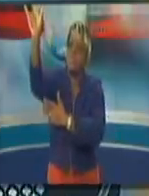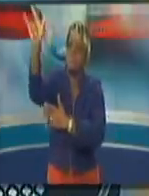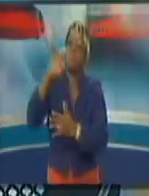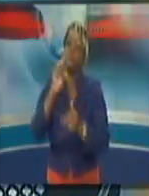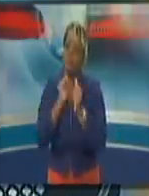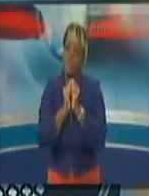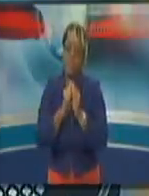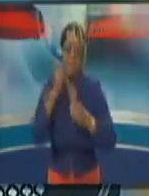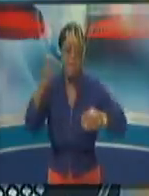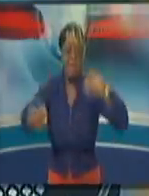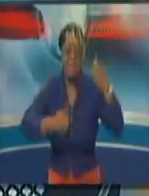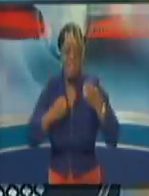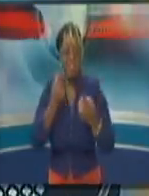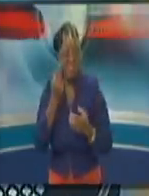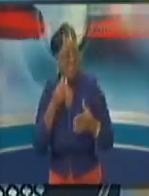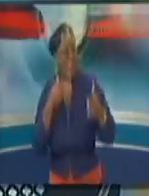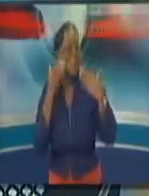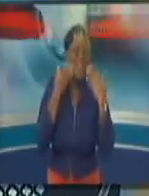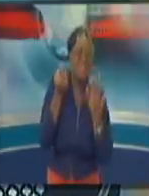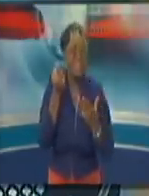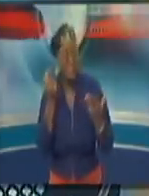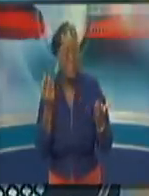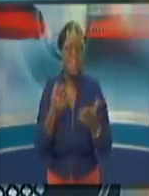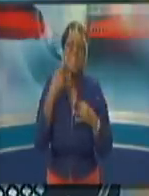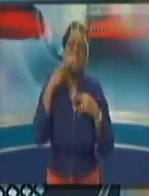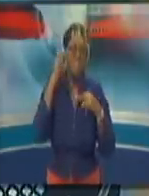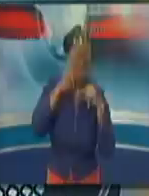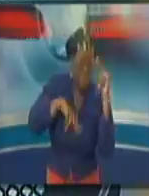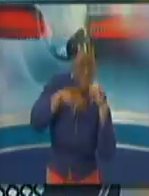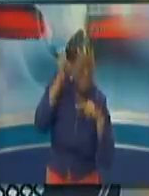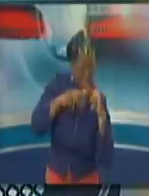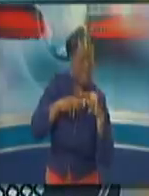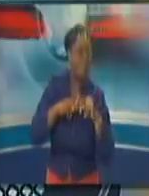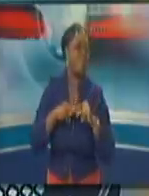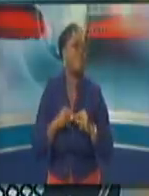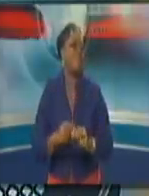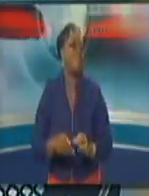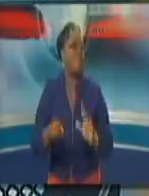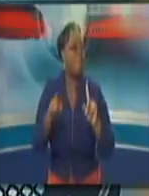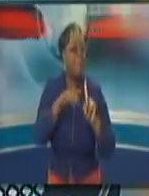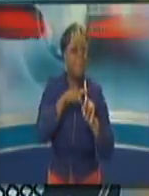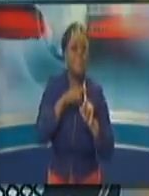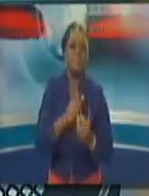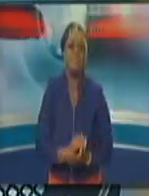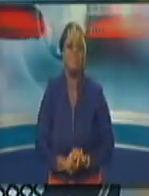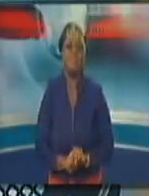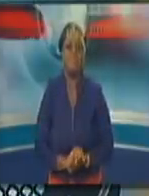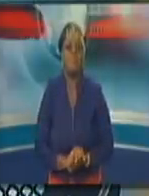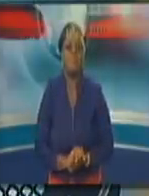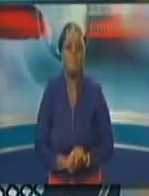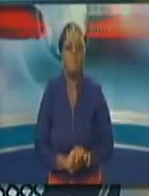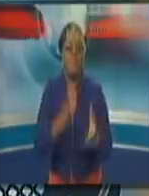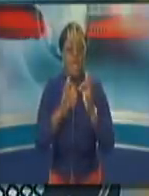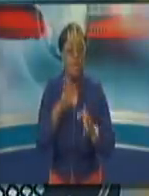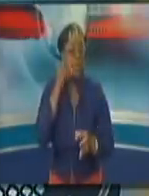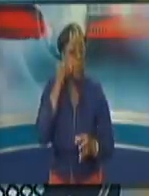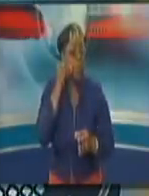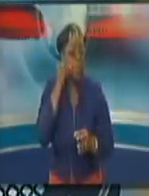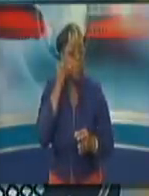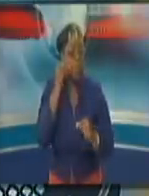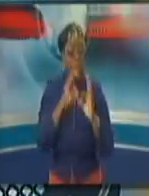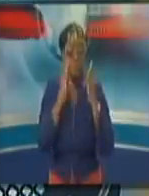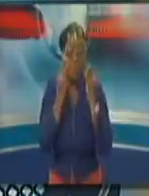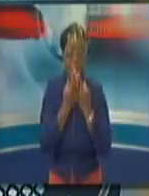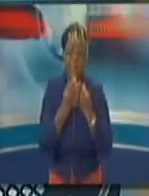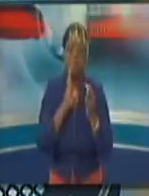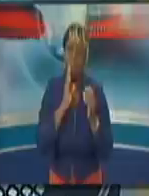know, have a laugh, share a memory, and try to be positive. If you're at home with relatives, then of course you